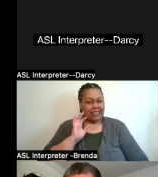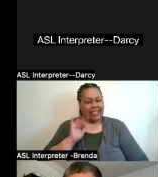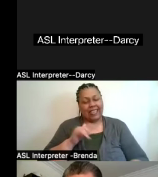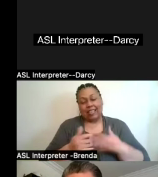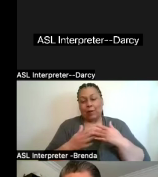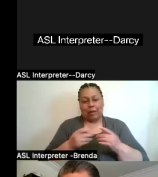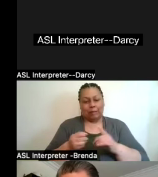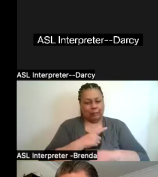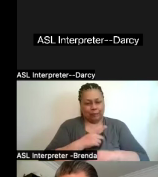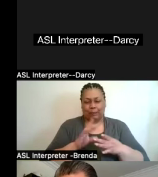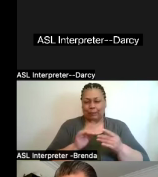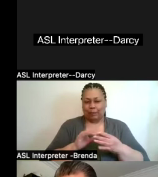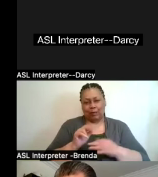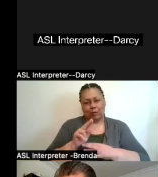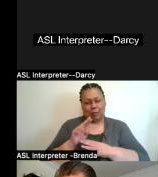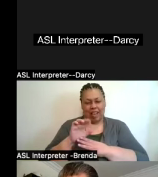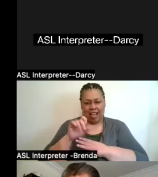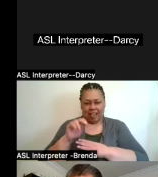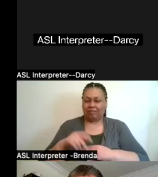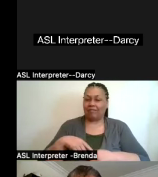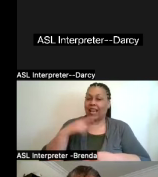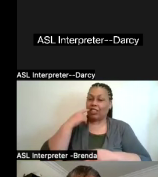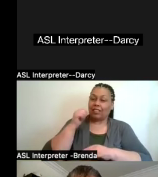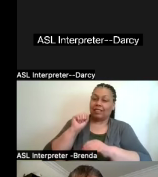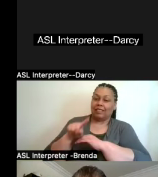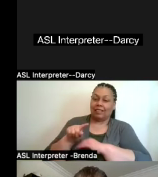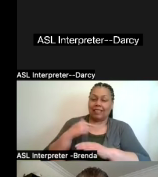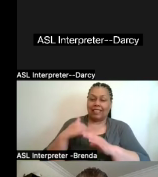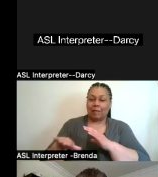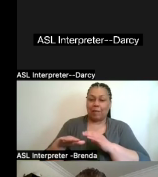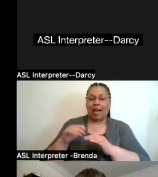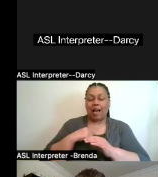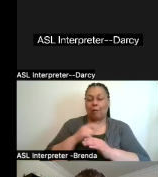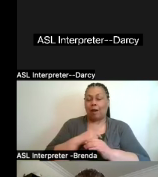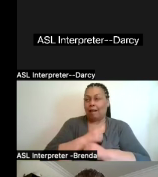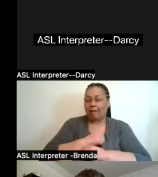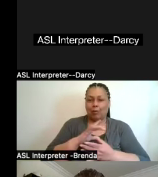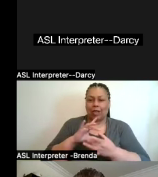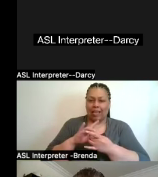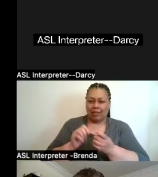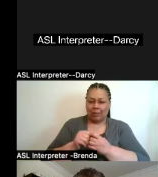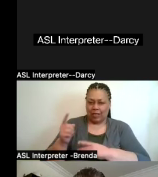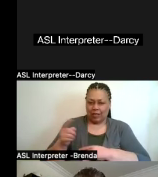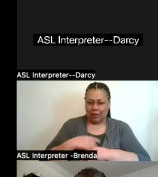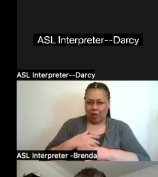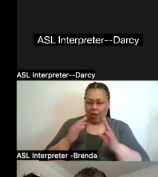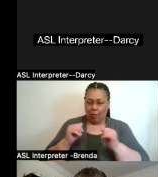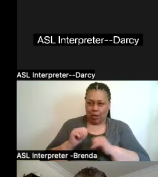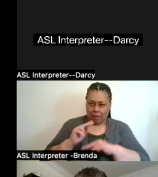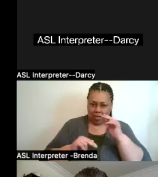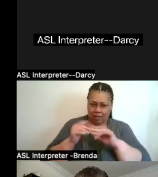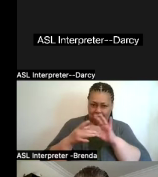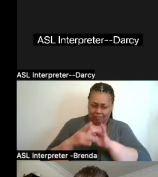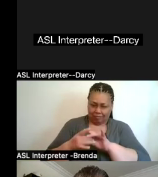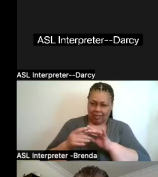Rubicon. I just messaged you with my email address. I'd love to connect. Been hoping to build a connection with Team